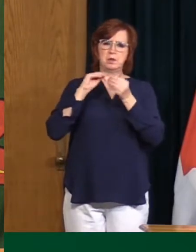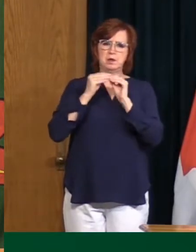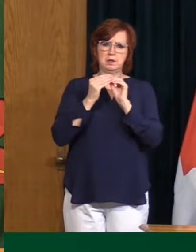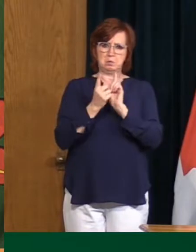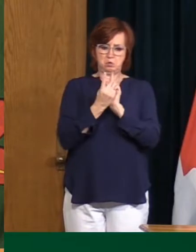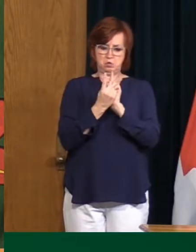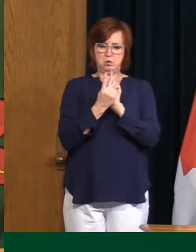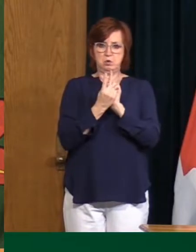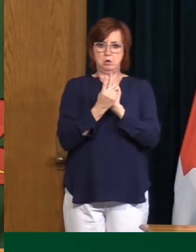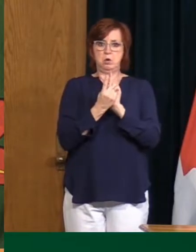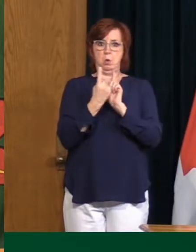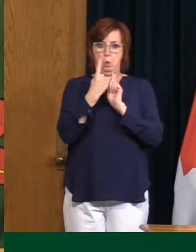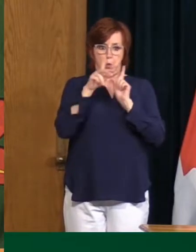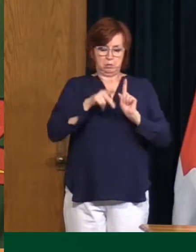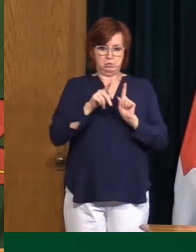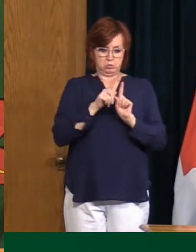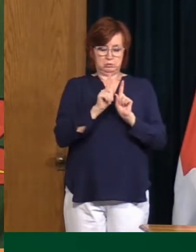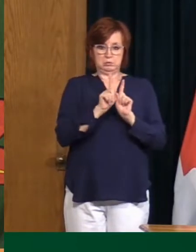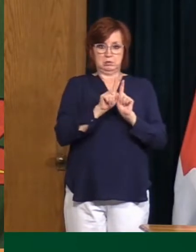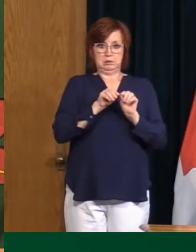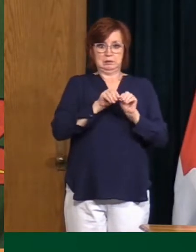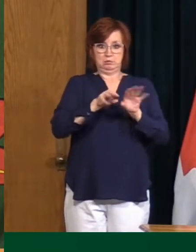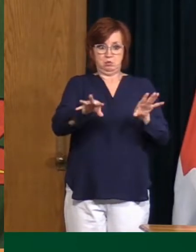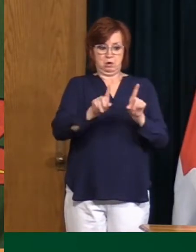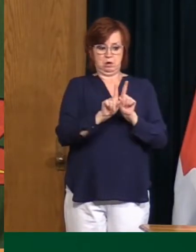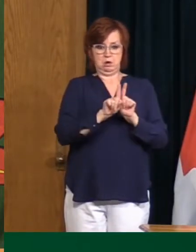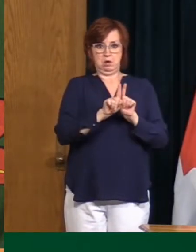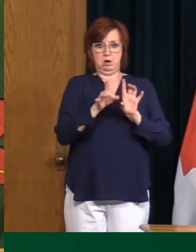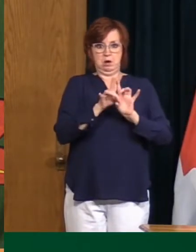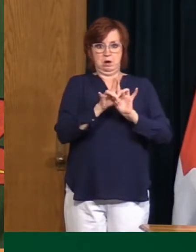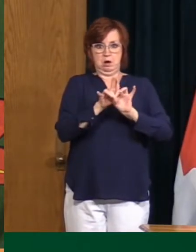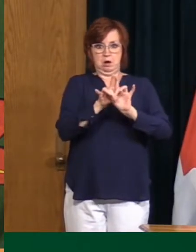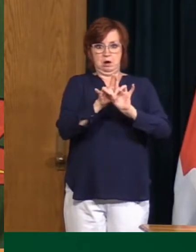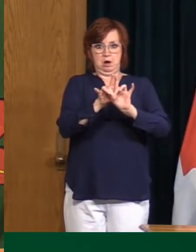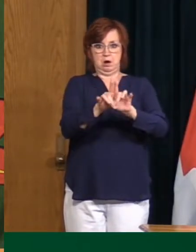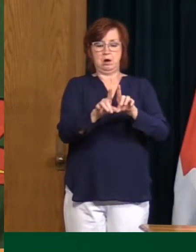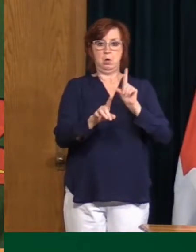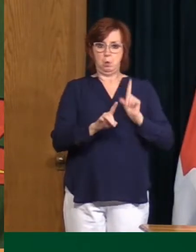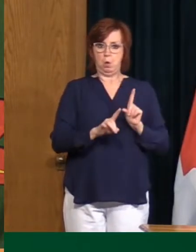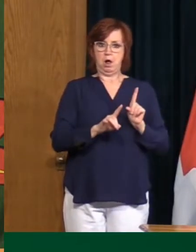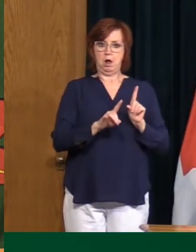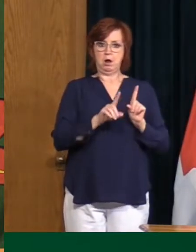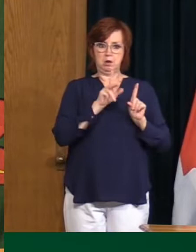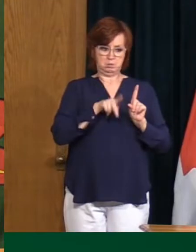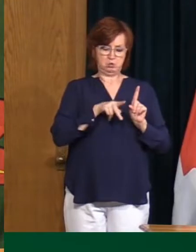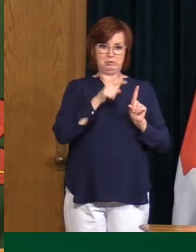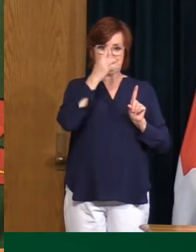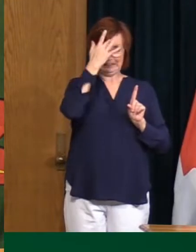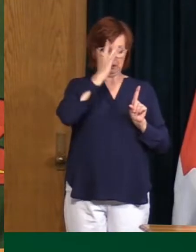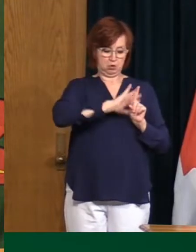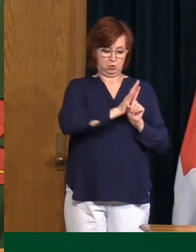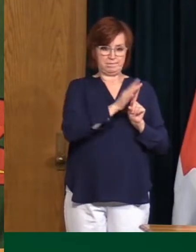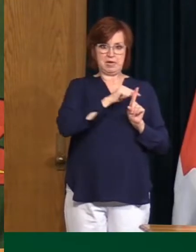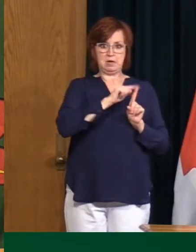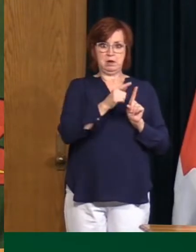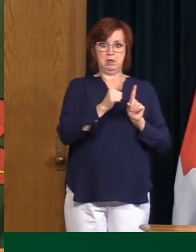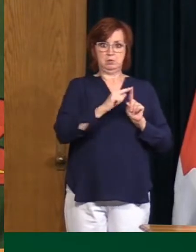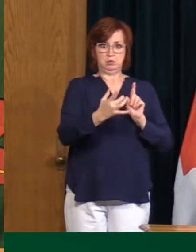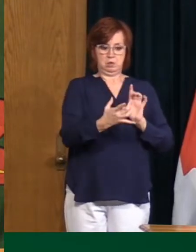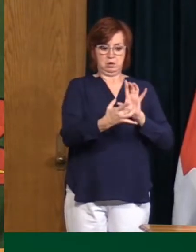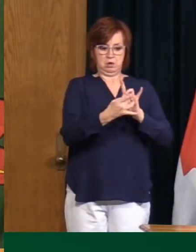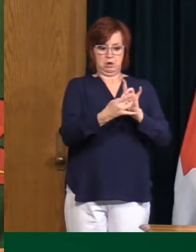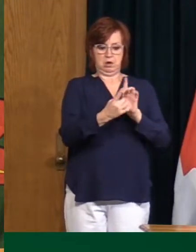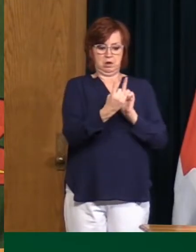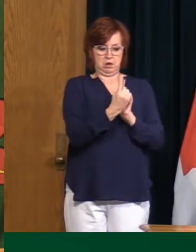number of people one person with the virus in Saskatchewan is likely to infect at the current time after you incorporate the effects of